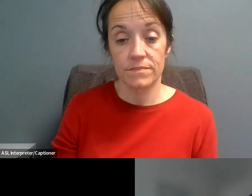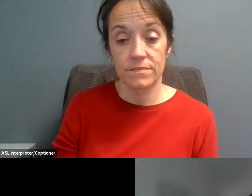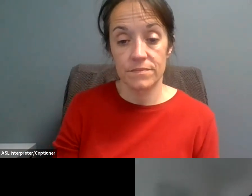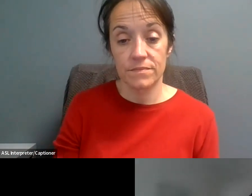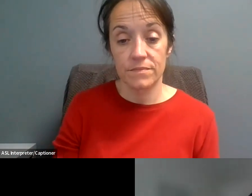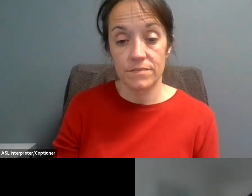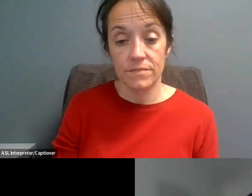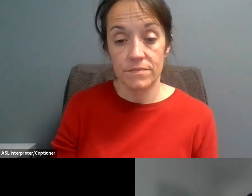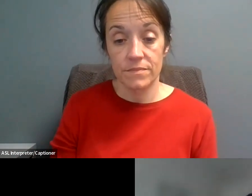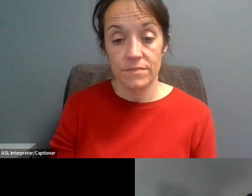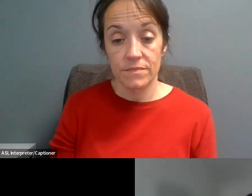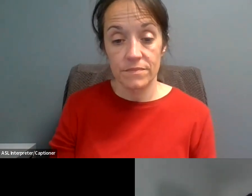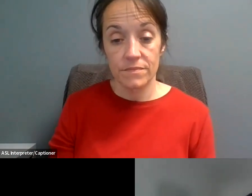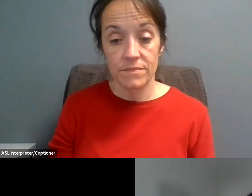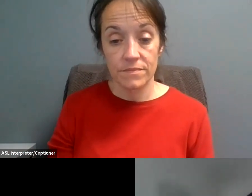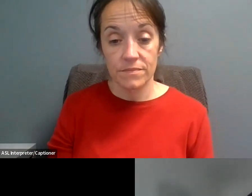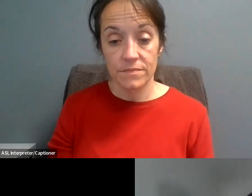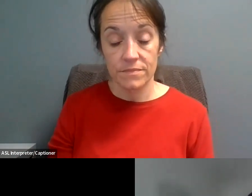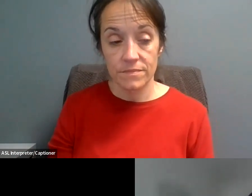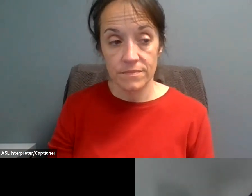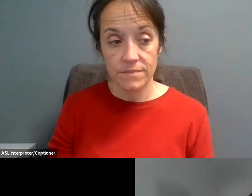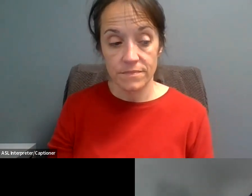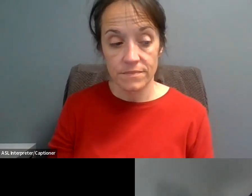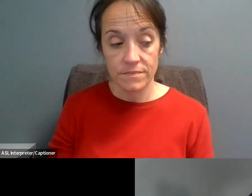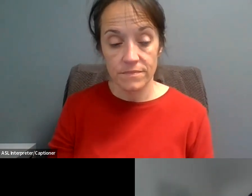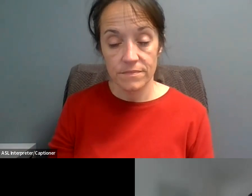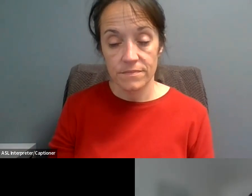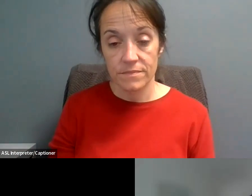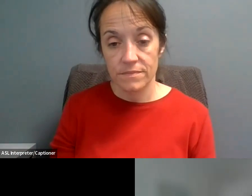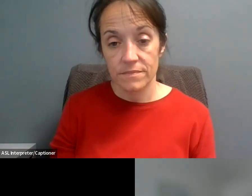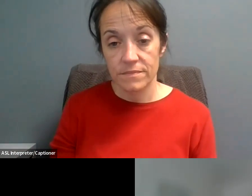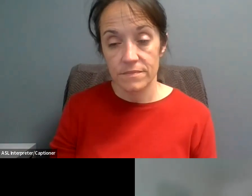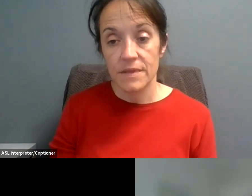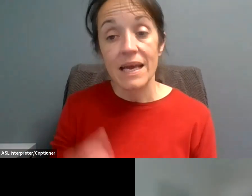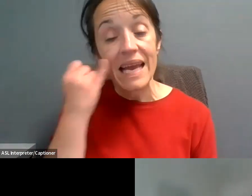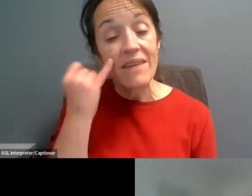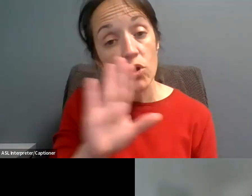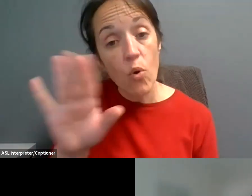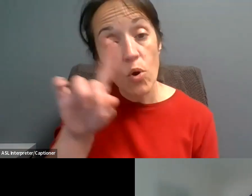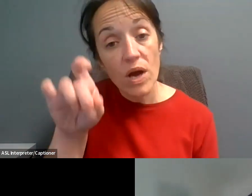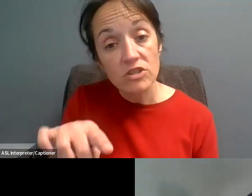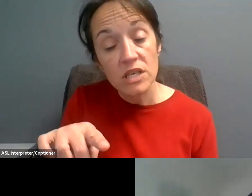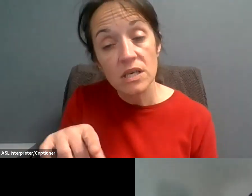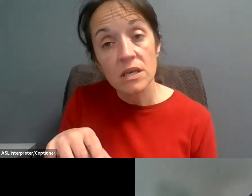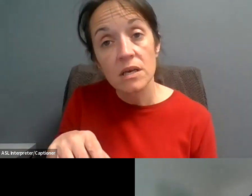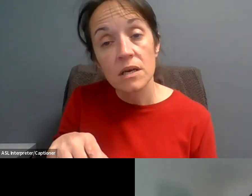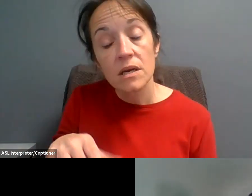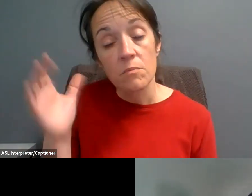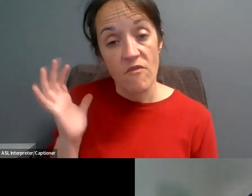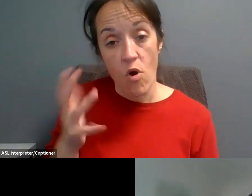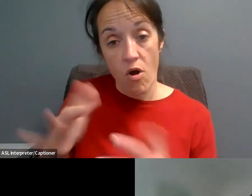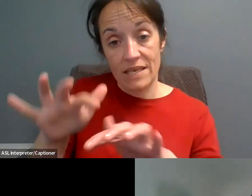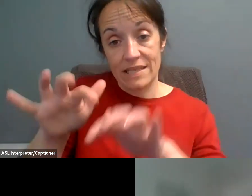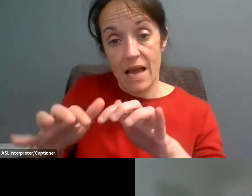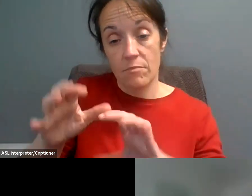discuss throughout the conversation. So if your question was put in the chat and it has not had a typed response or been addressed